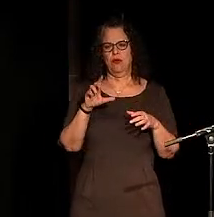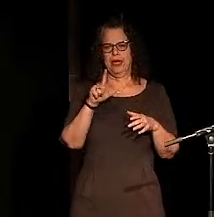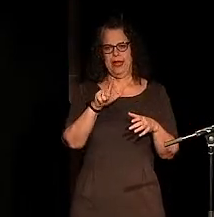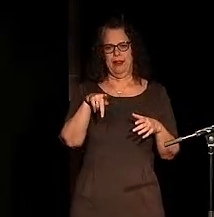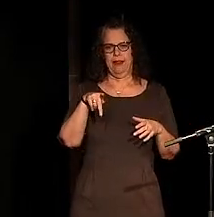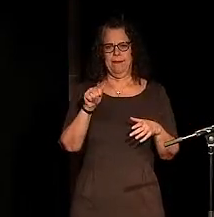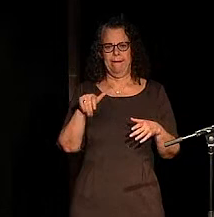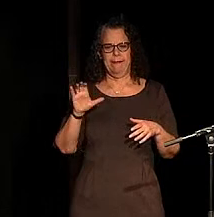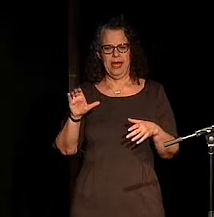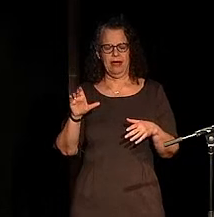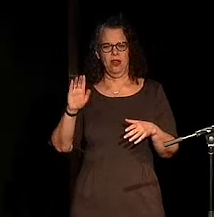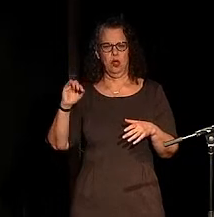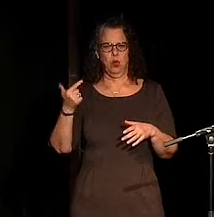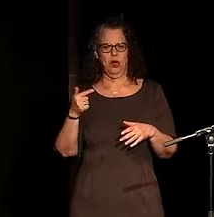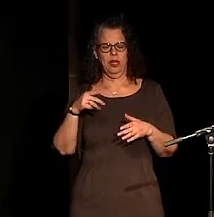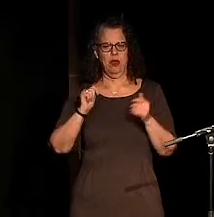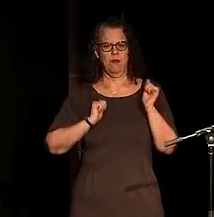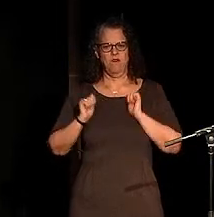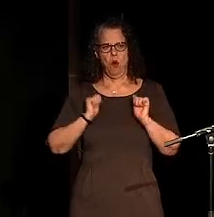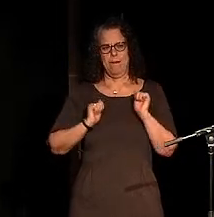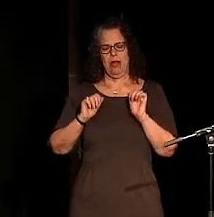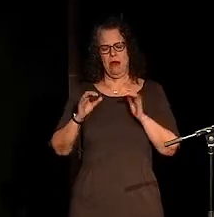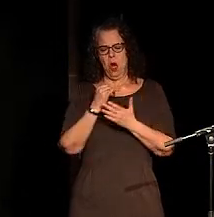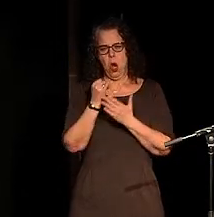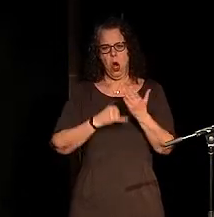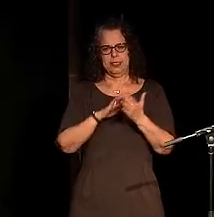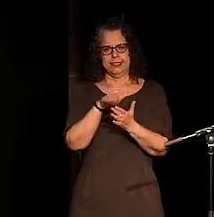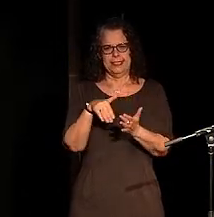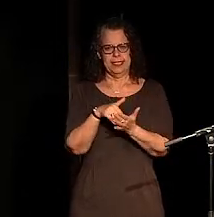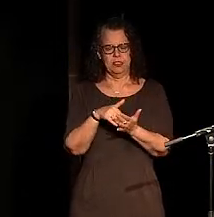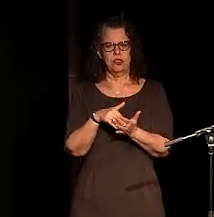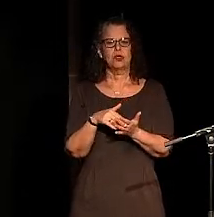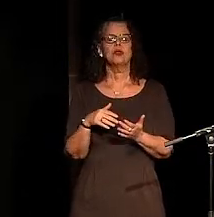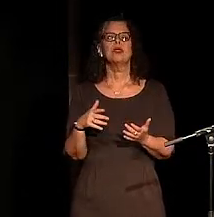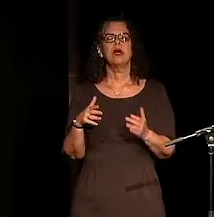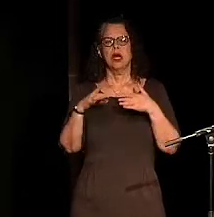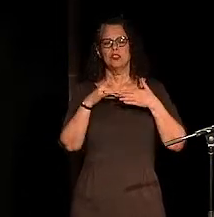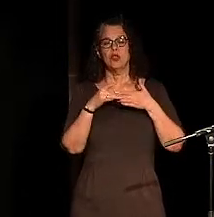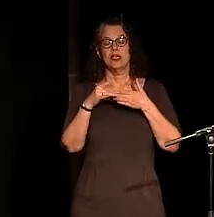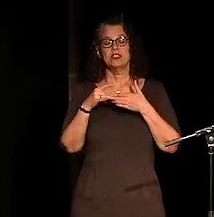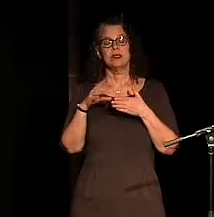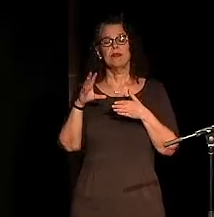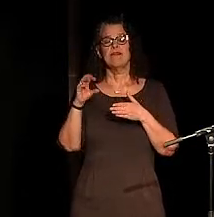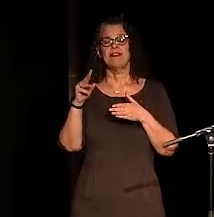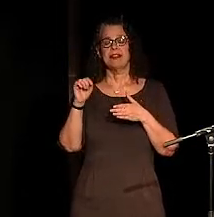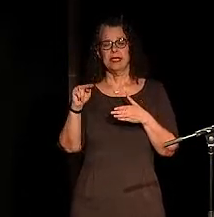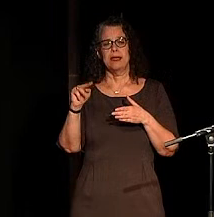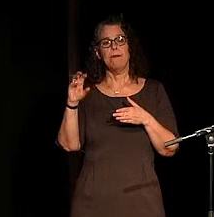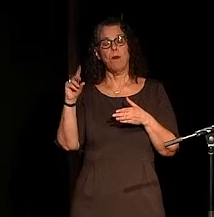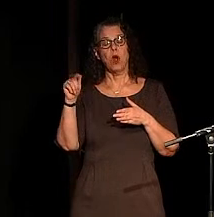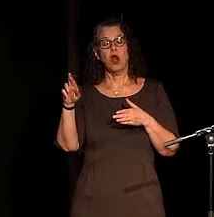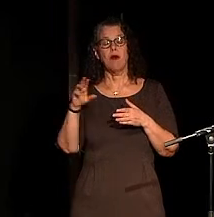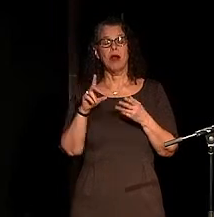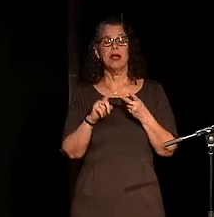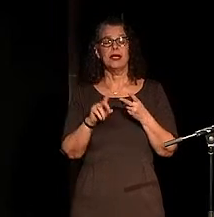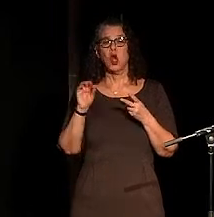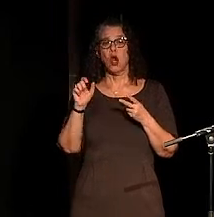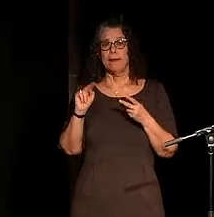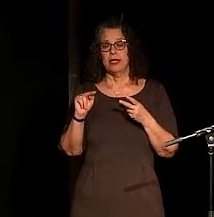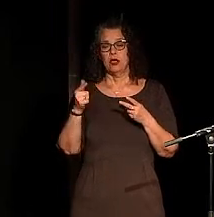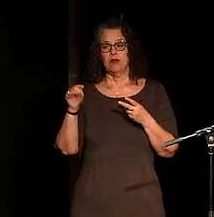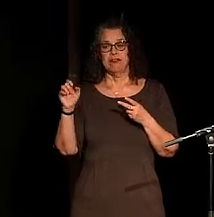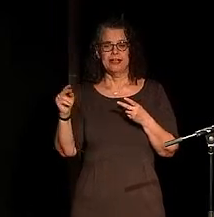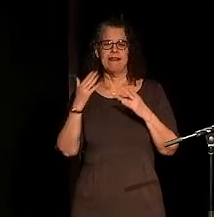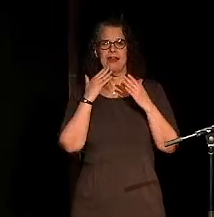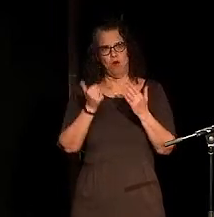the LaGuardia Performing Arts Center, under the leadership of Evelyn Lomark and Carmen Griffin, and thank you